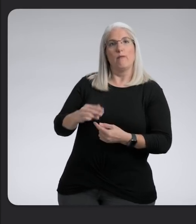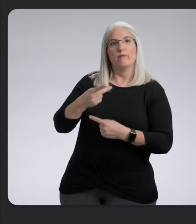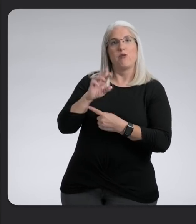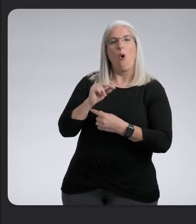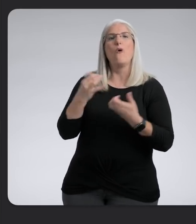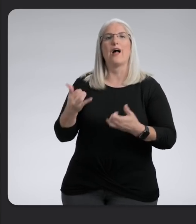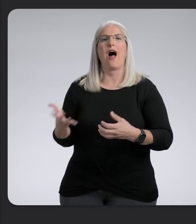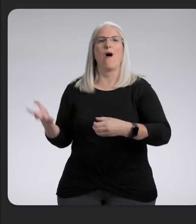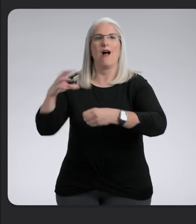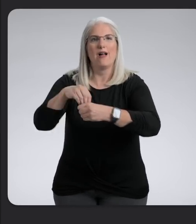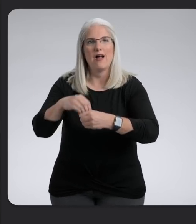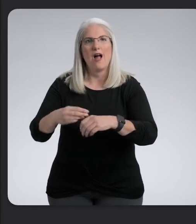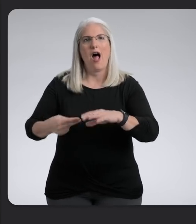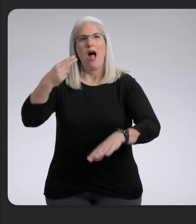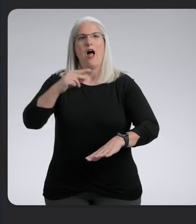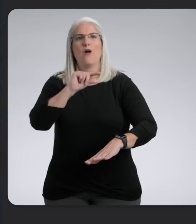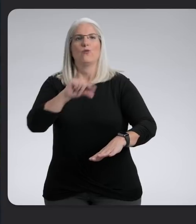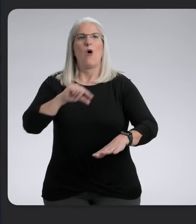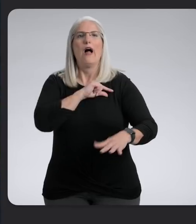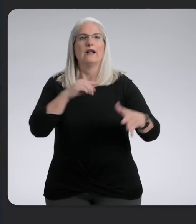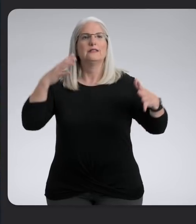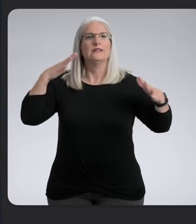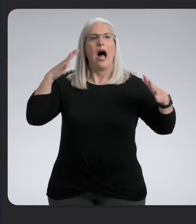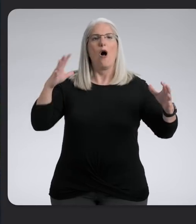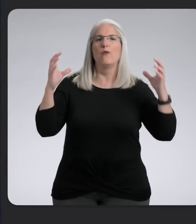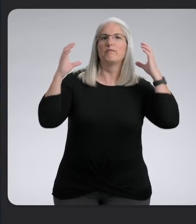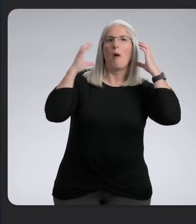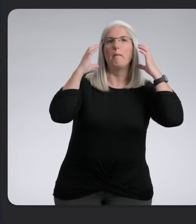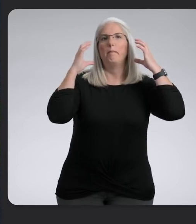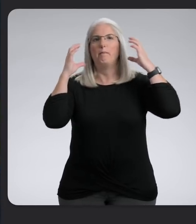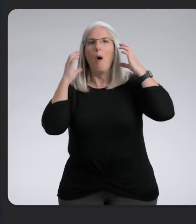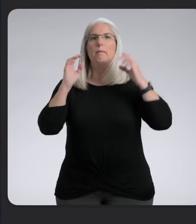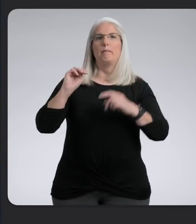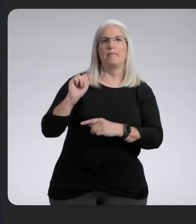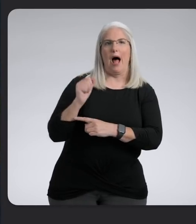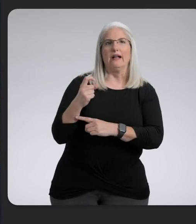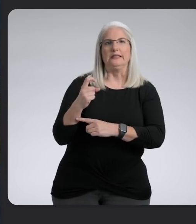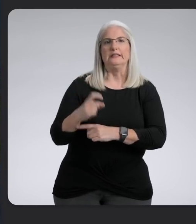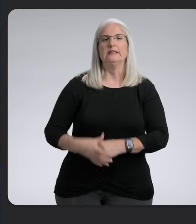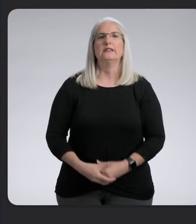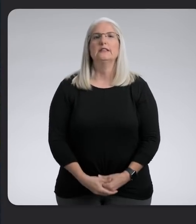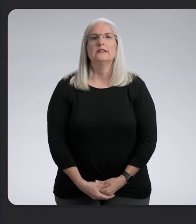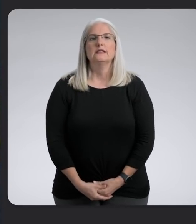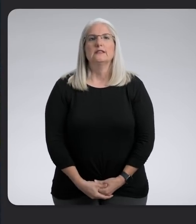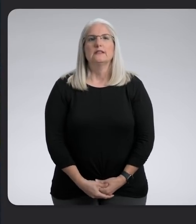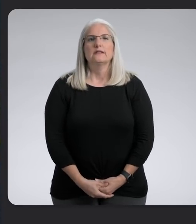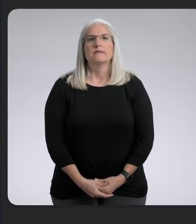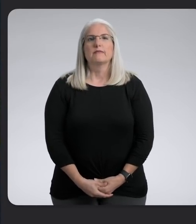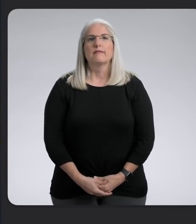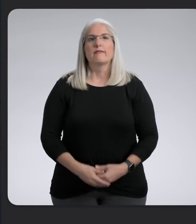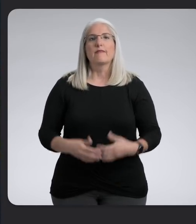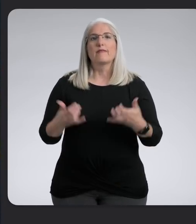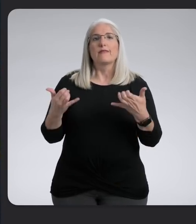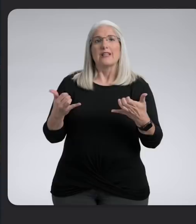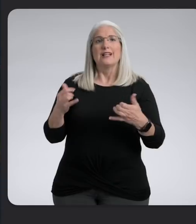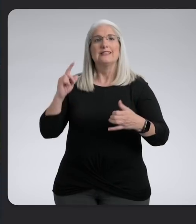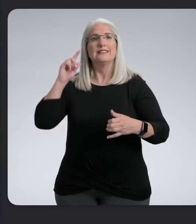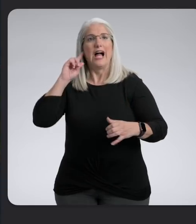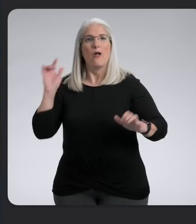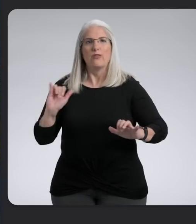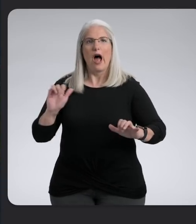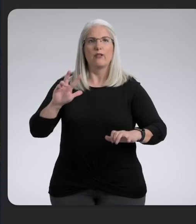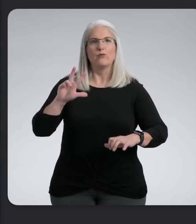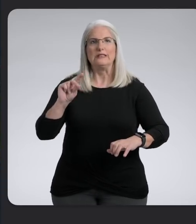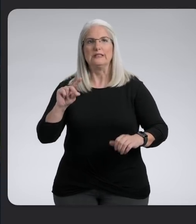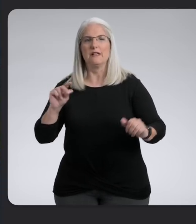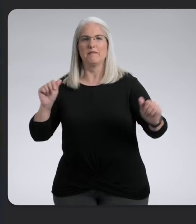audio of AirPods Max. Enabled by computational audio, the three-dimensional theater-like sound really makes movies come